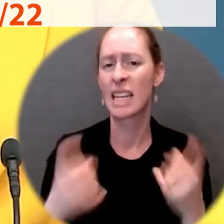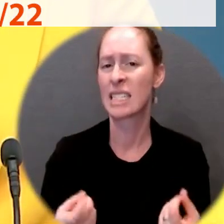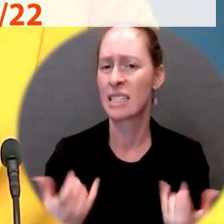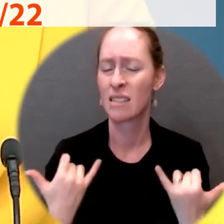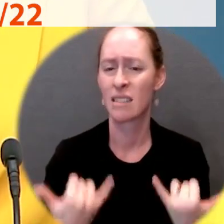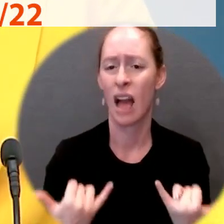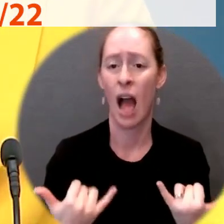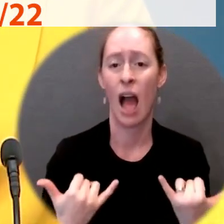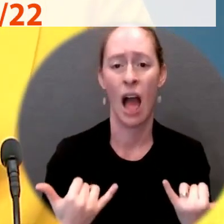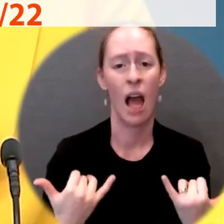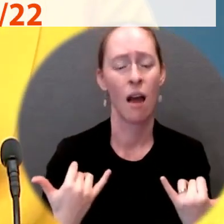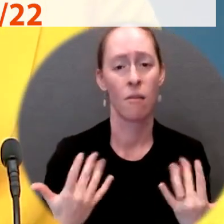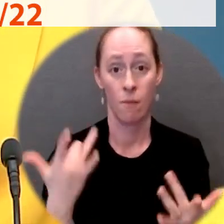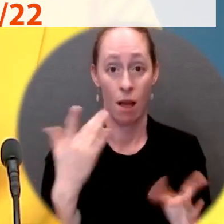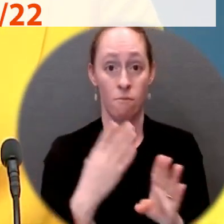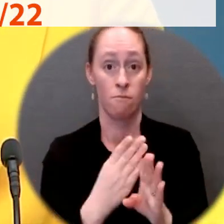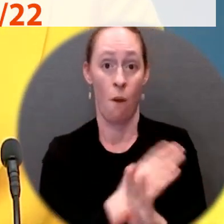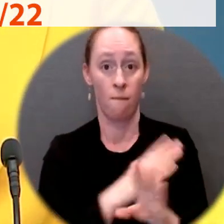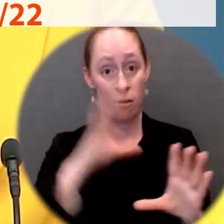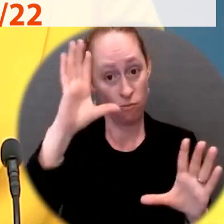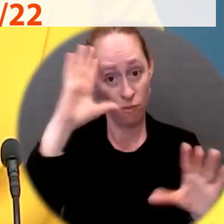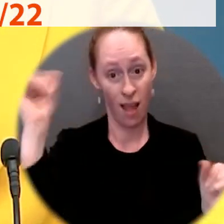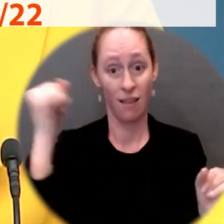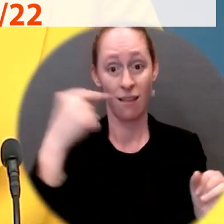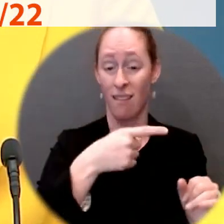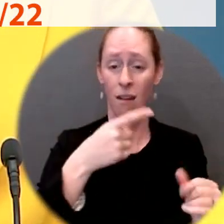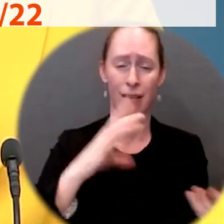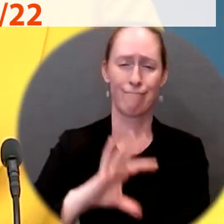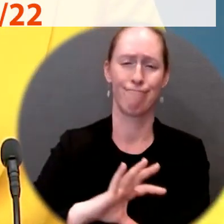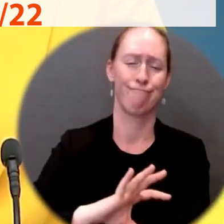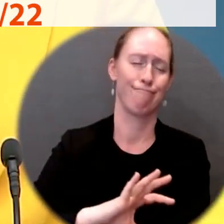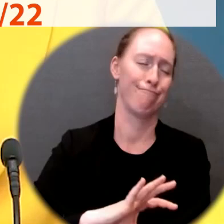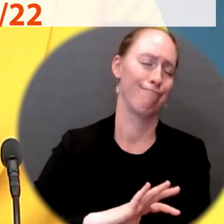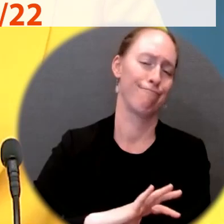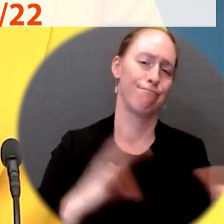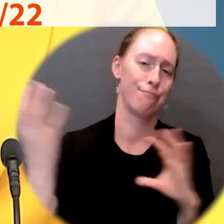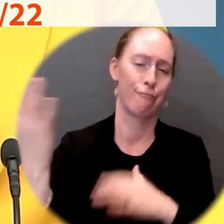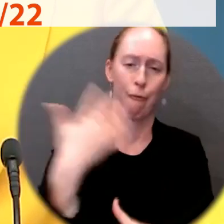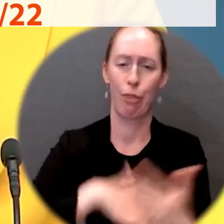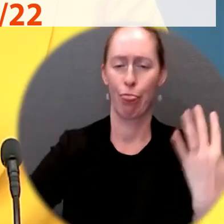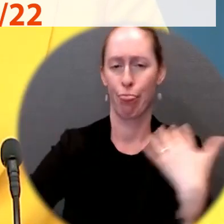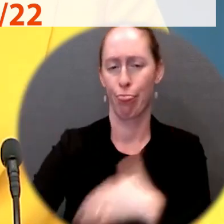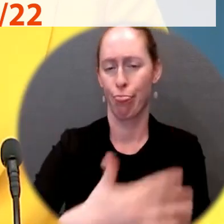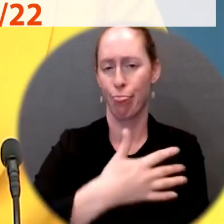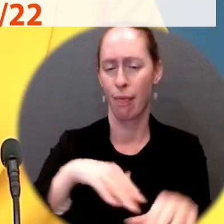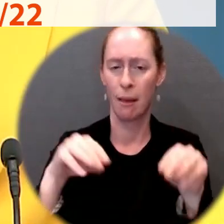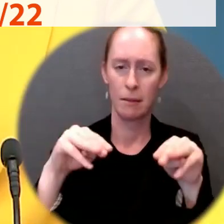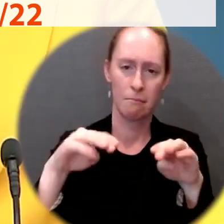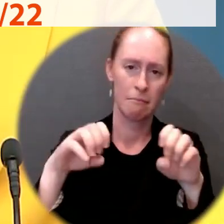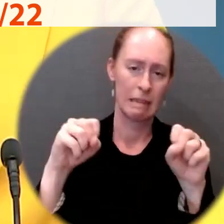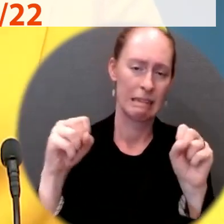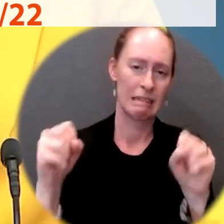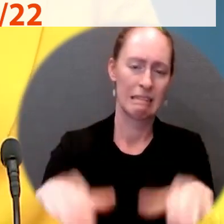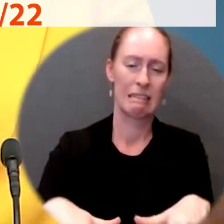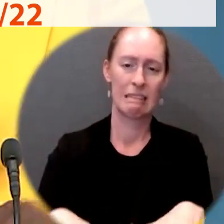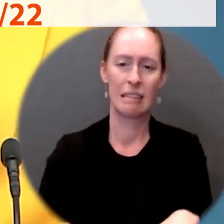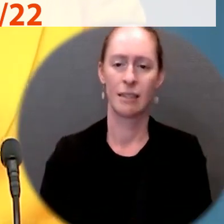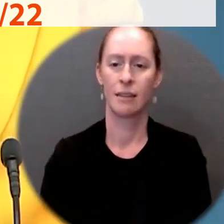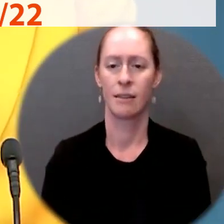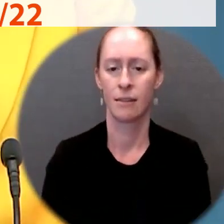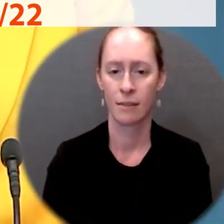was broken, especially by the last administration. We've secured record levels. This is what we have been able to do, of funding for